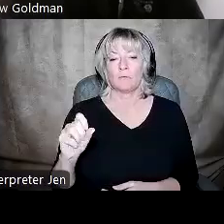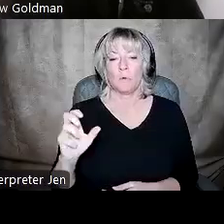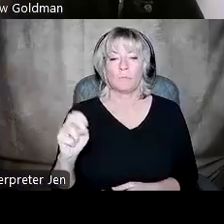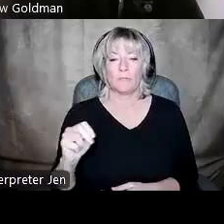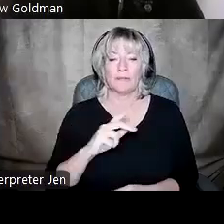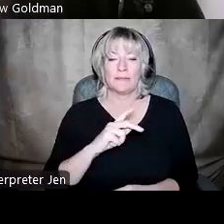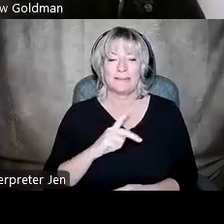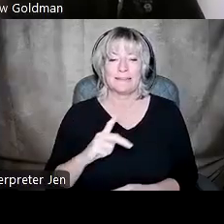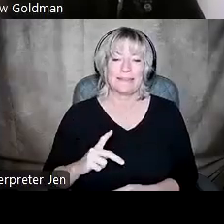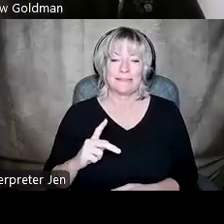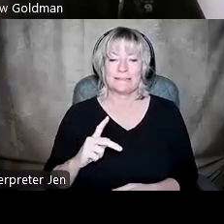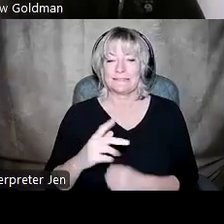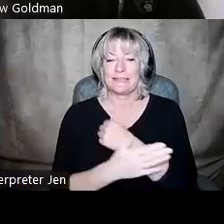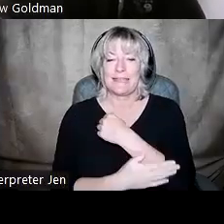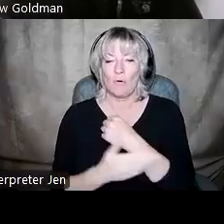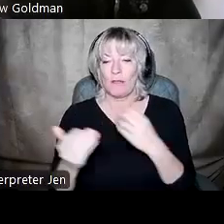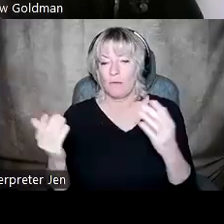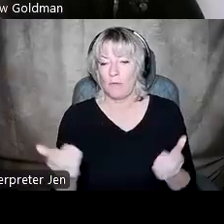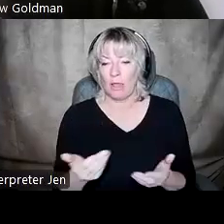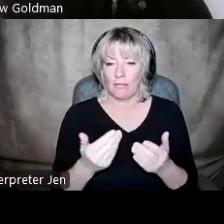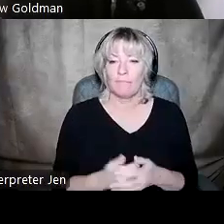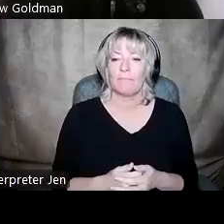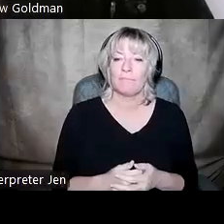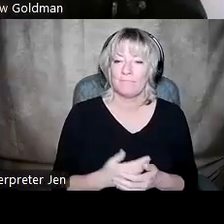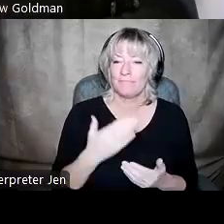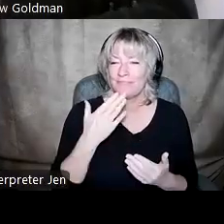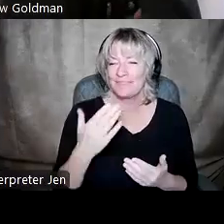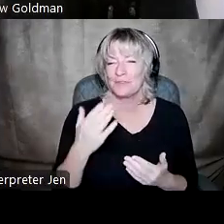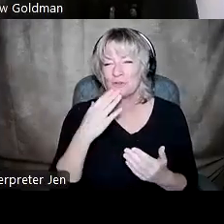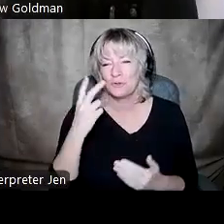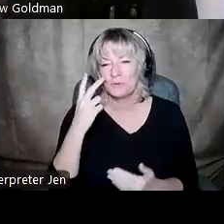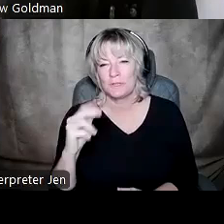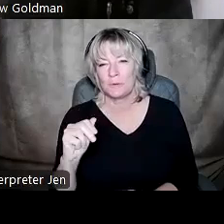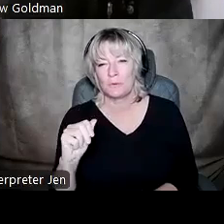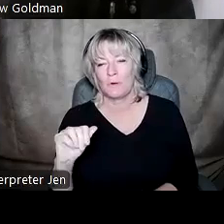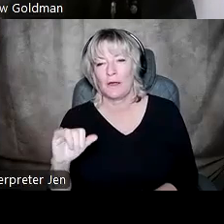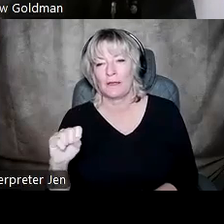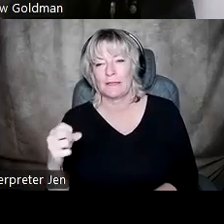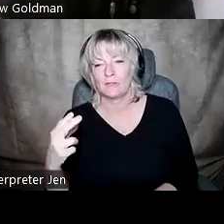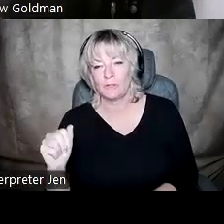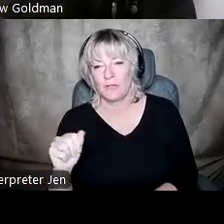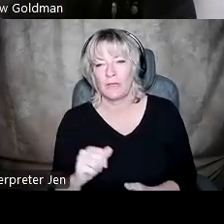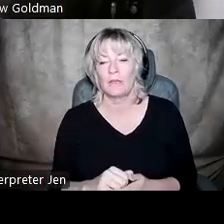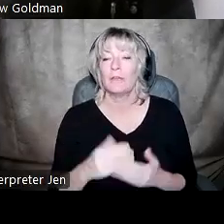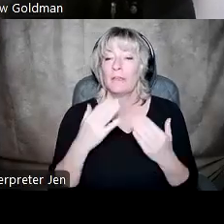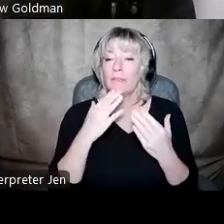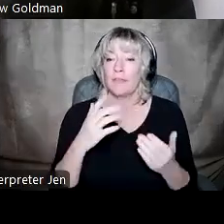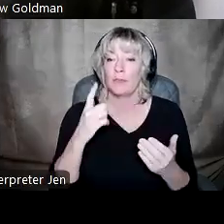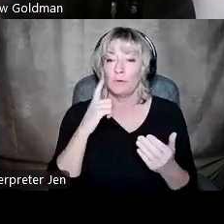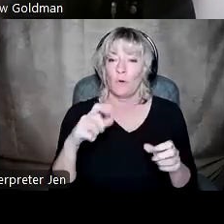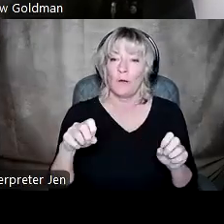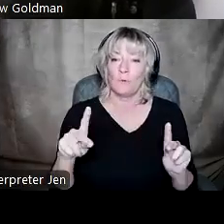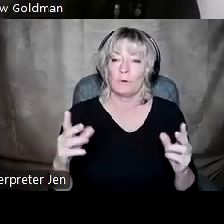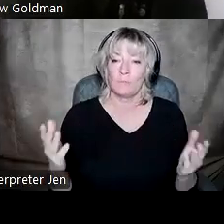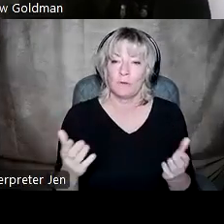welcome. We'll pass to you. Good to see you, Aisha. And thanks for the chance to be here. So